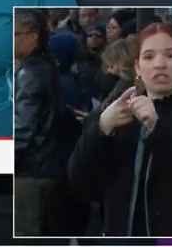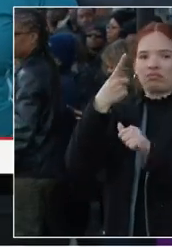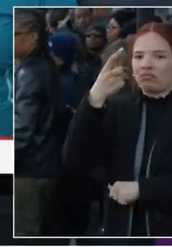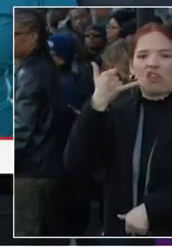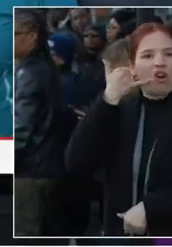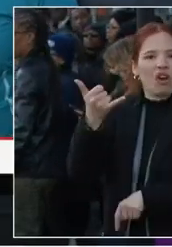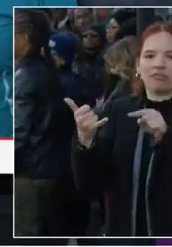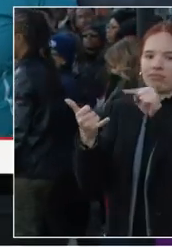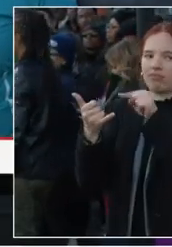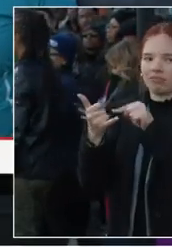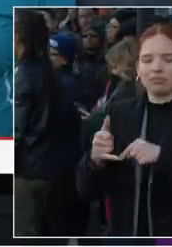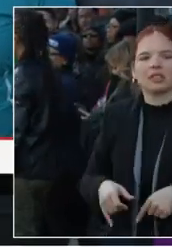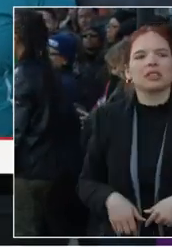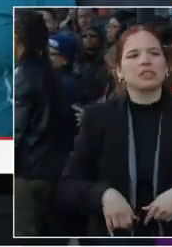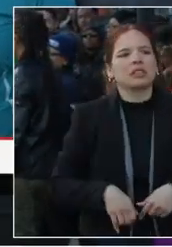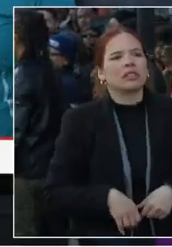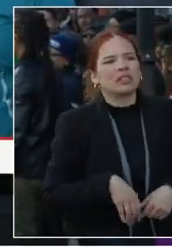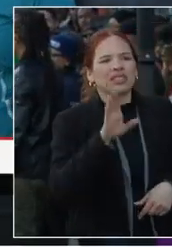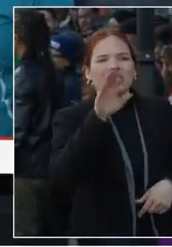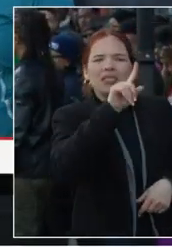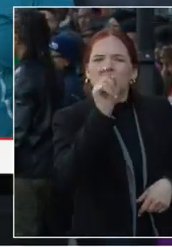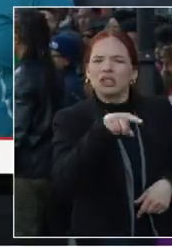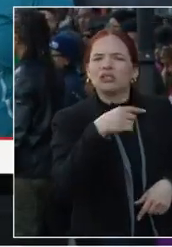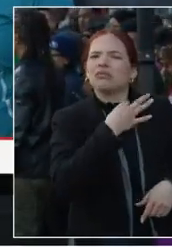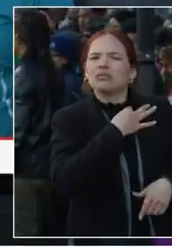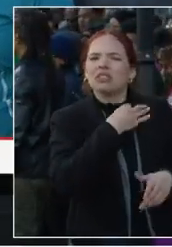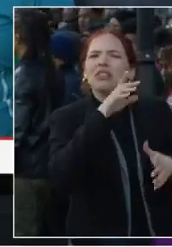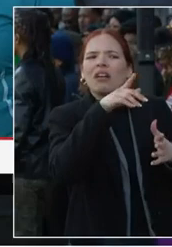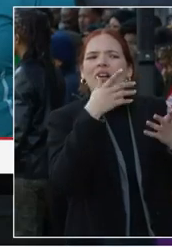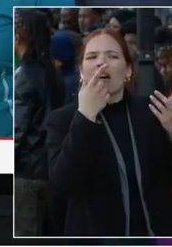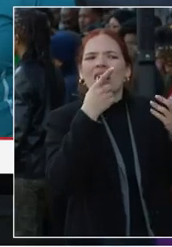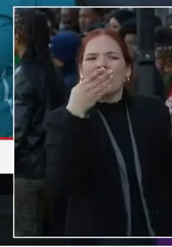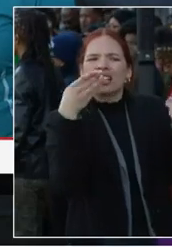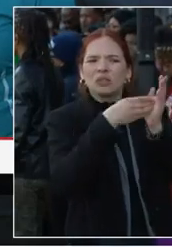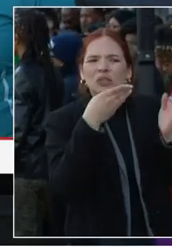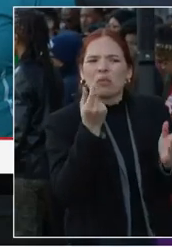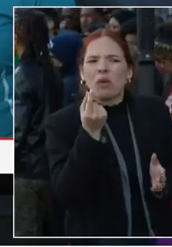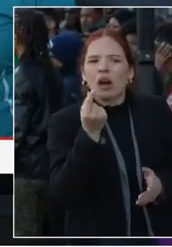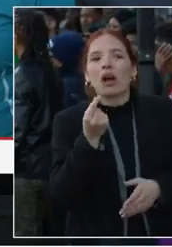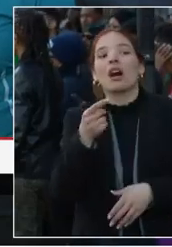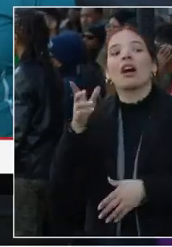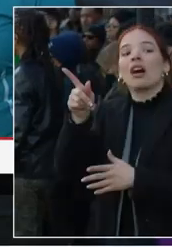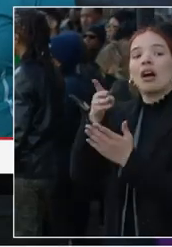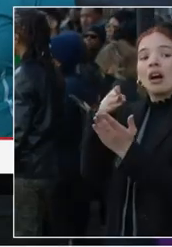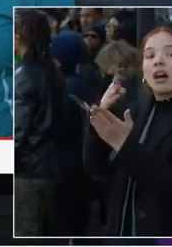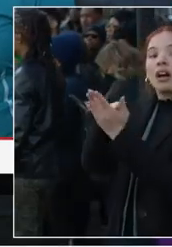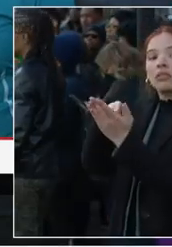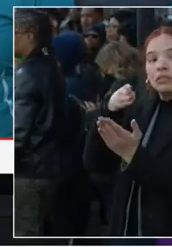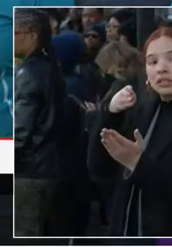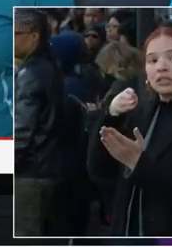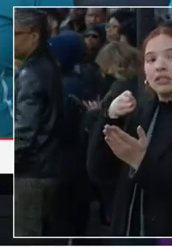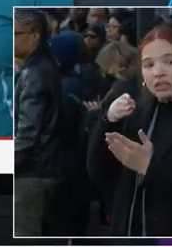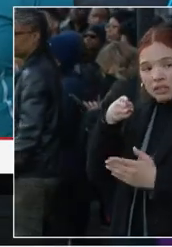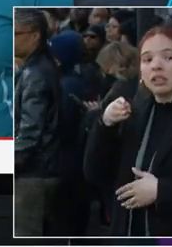of the lawsuit, the merits of the lawsuit? I believe the lawsuit is without merit.